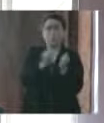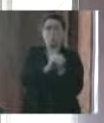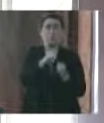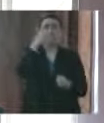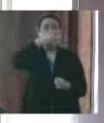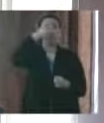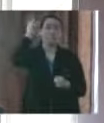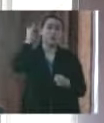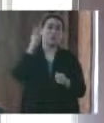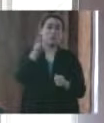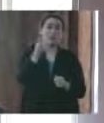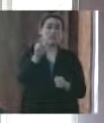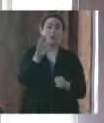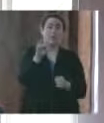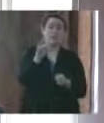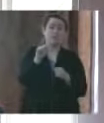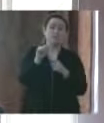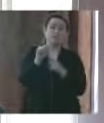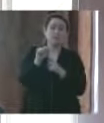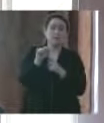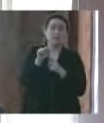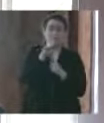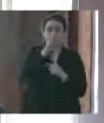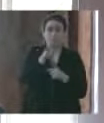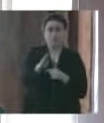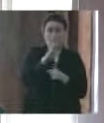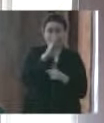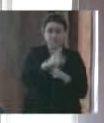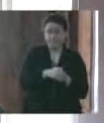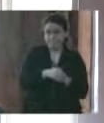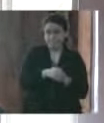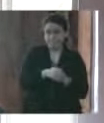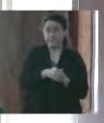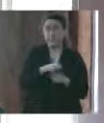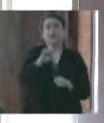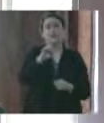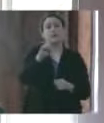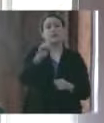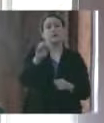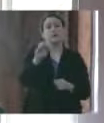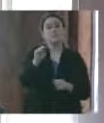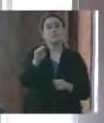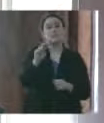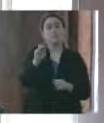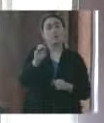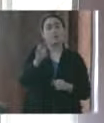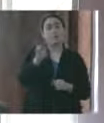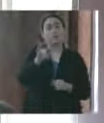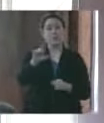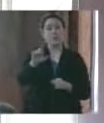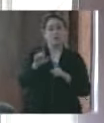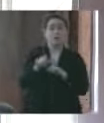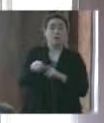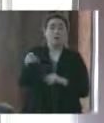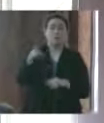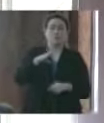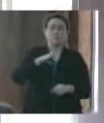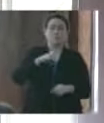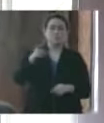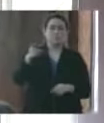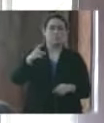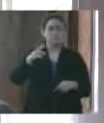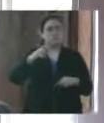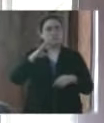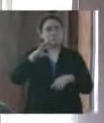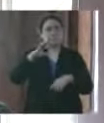to conservation efforts in developing countries. ExxonMobil's leadership as a founding partner in the Save the Tiger Fund has been a